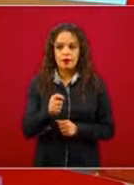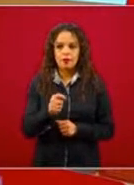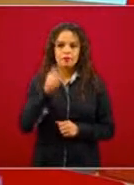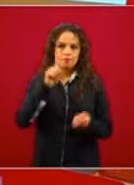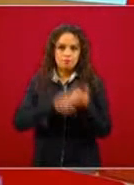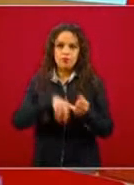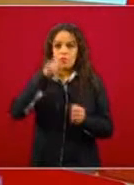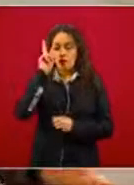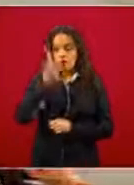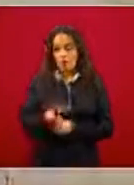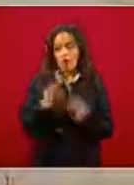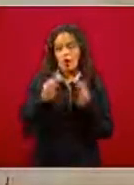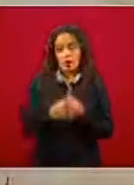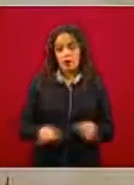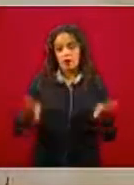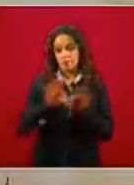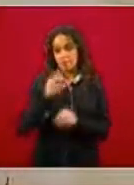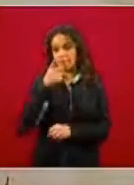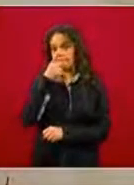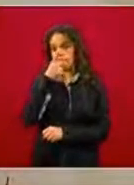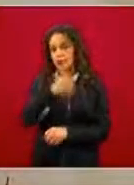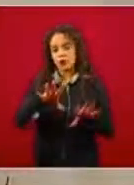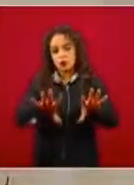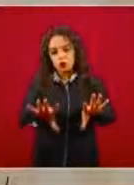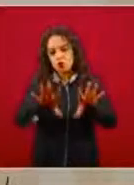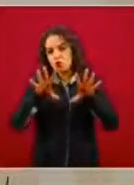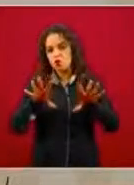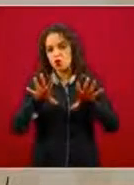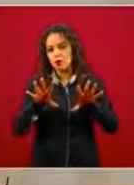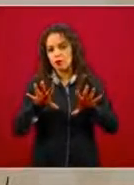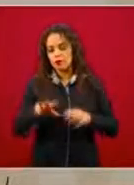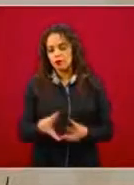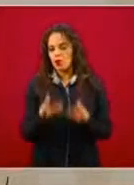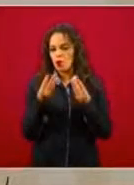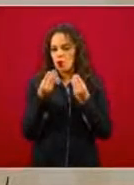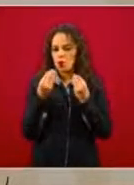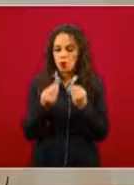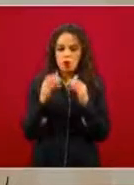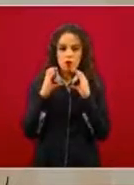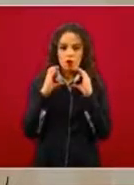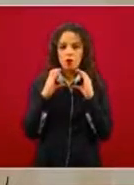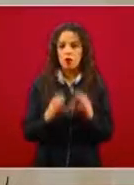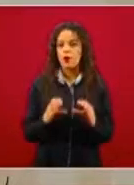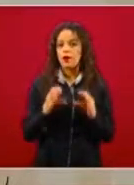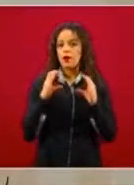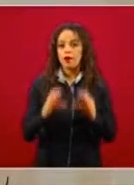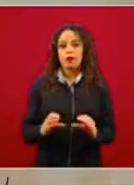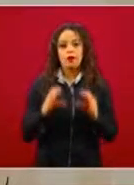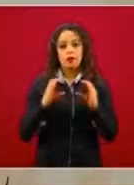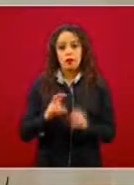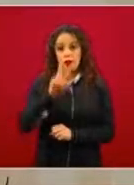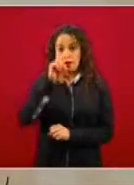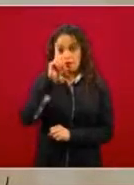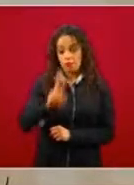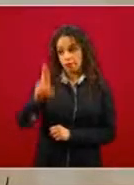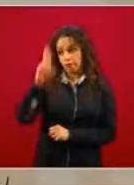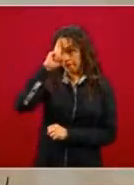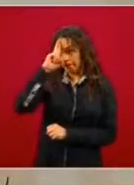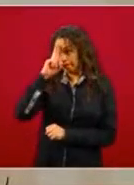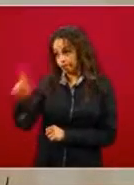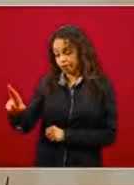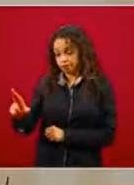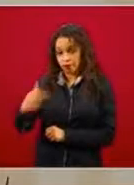Mrs. Sheinbaum, we said that we believe that we needed to highlight this particular